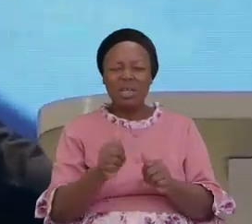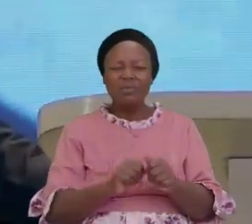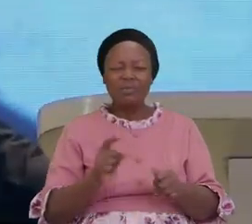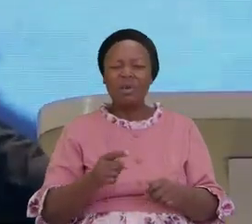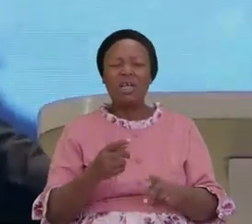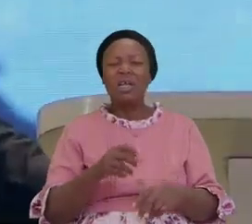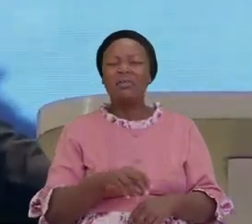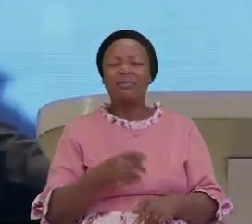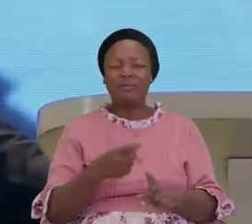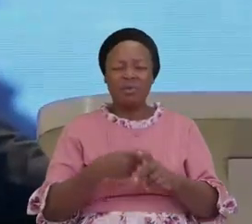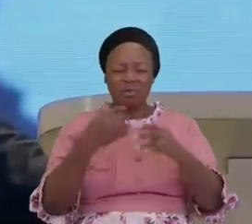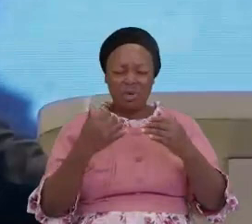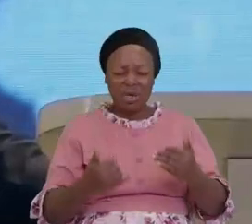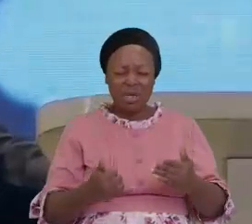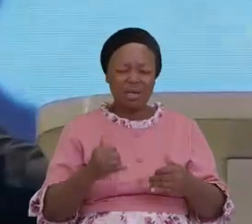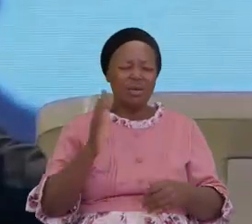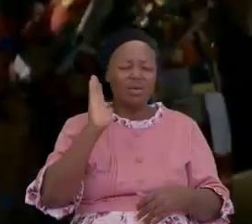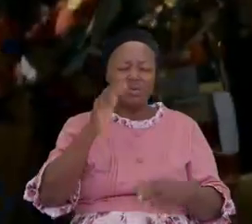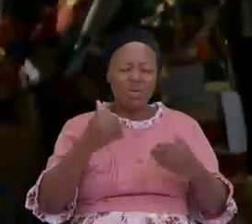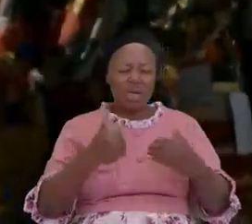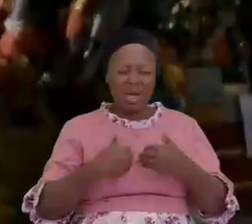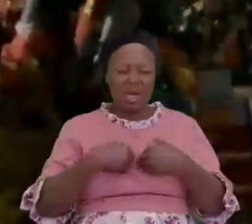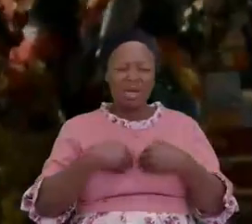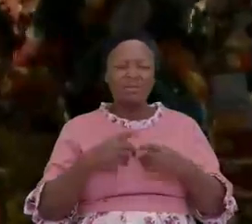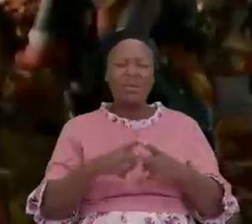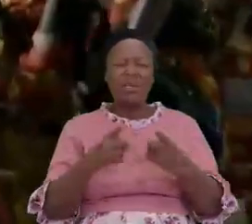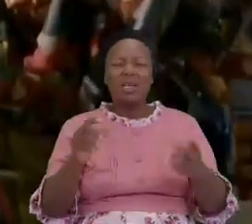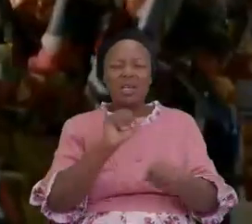henceforth will have the exploits.